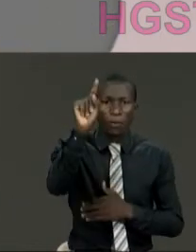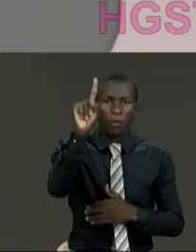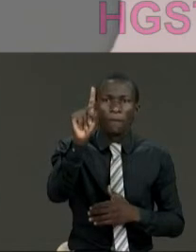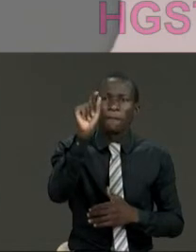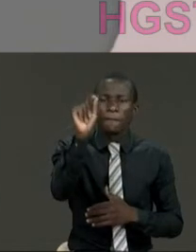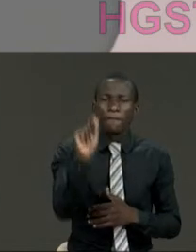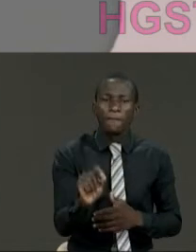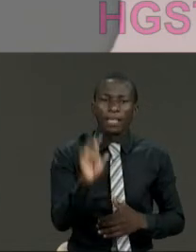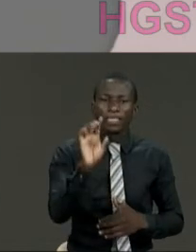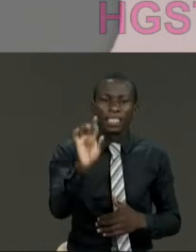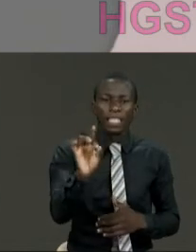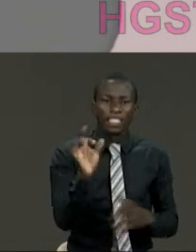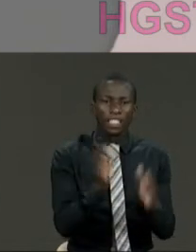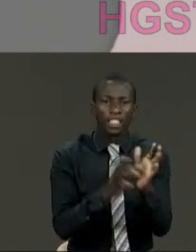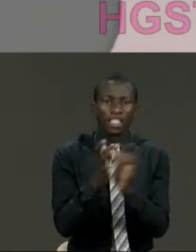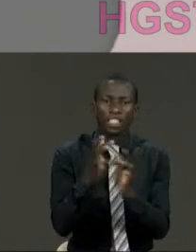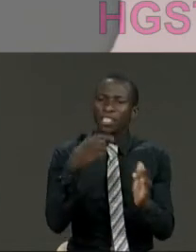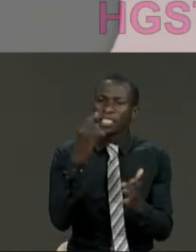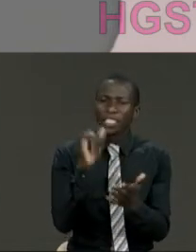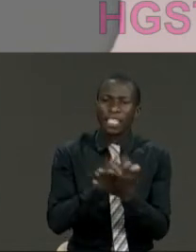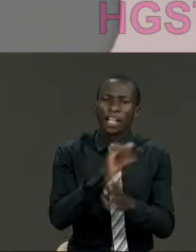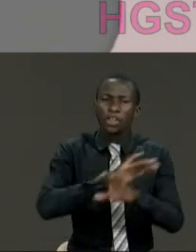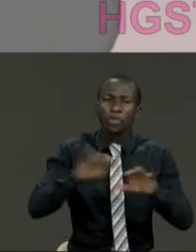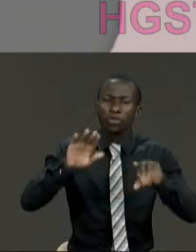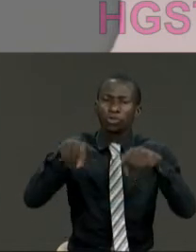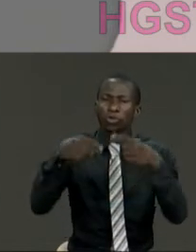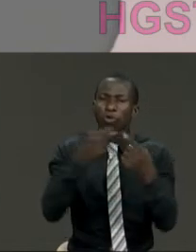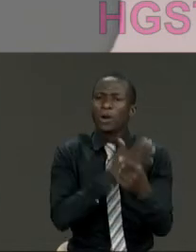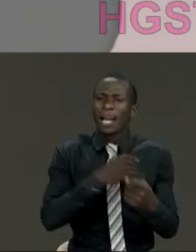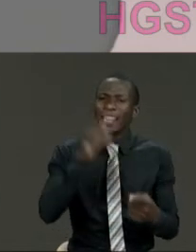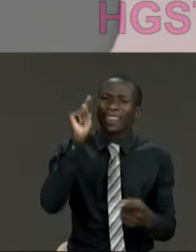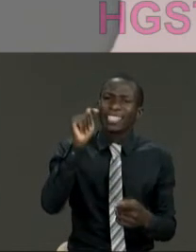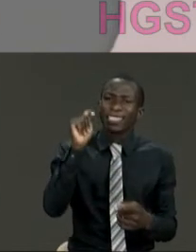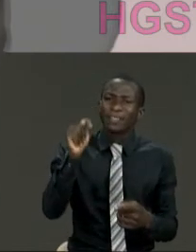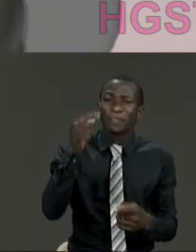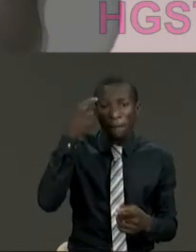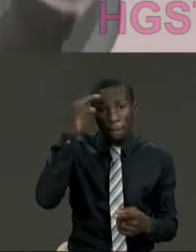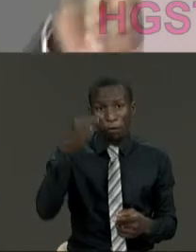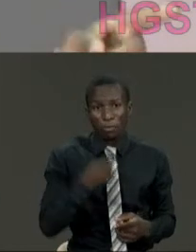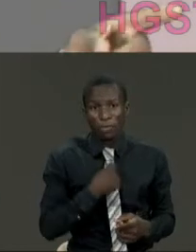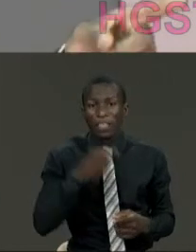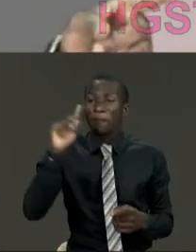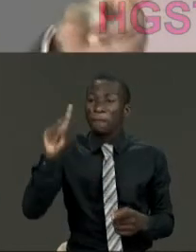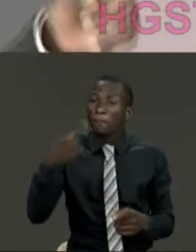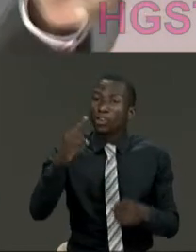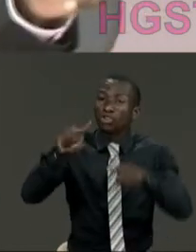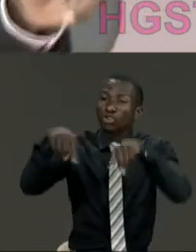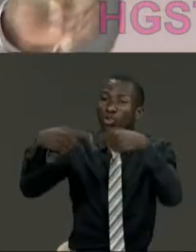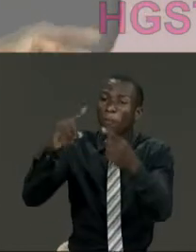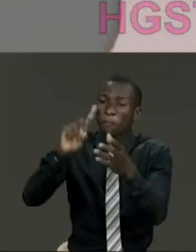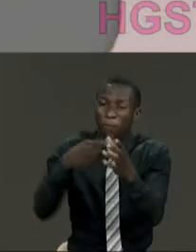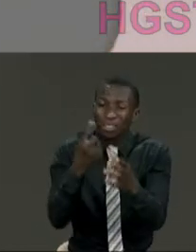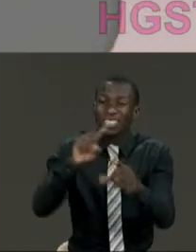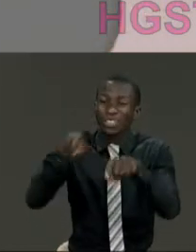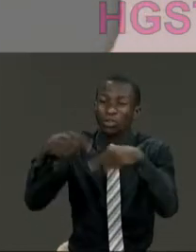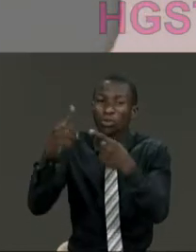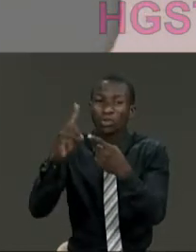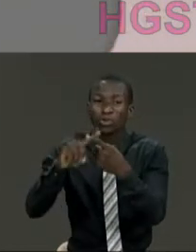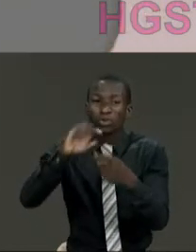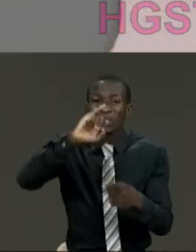Christ said, "Don't go and be testifying or witnessing for me." He said, "First go to Jerusalem until you are endued